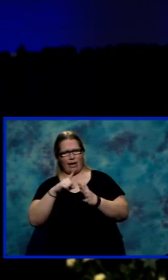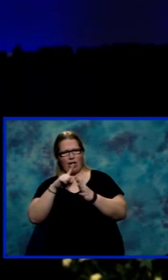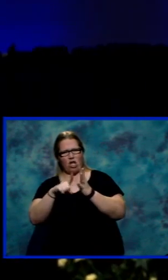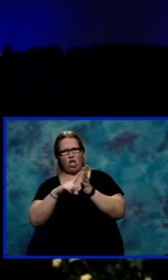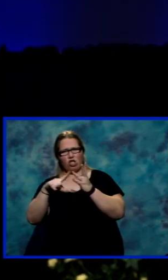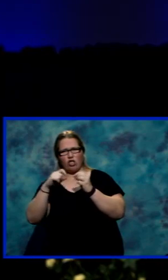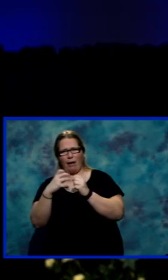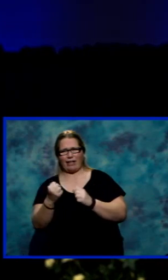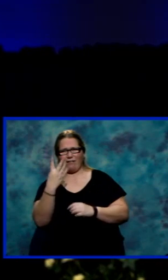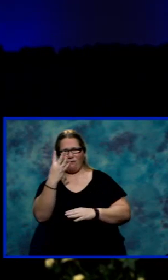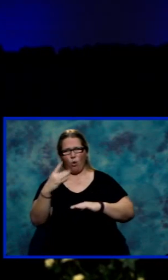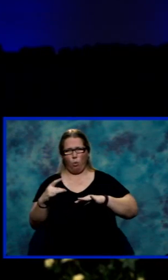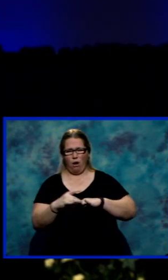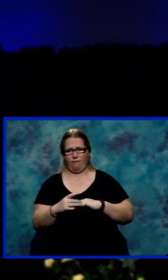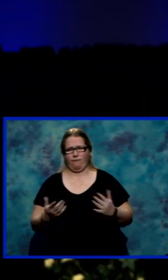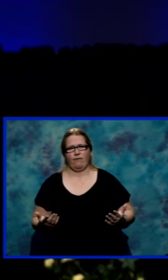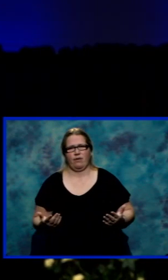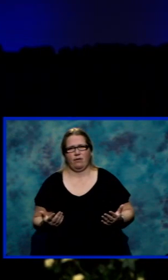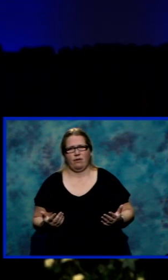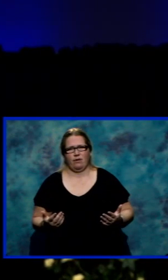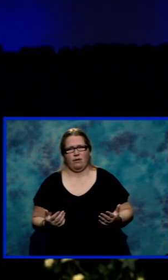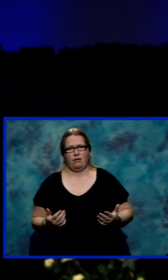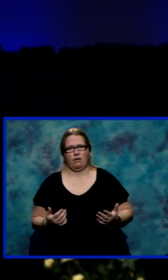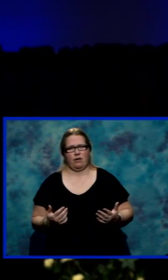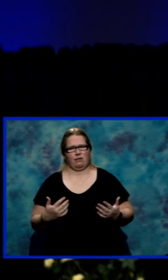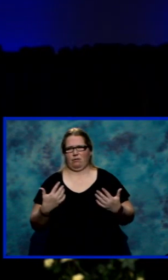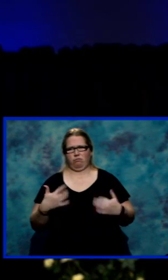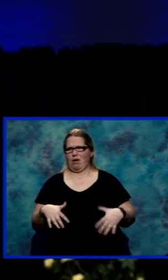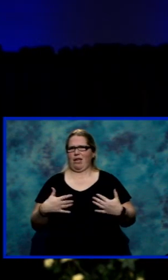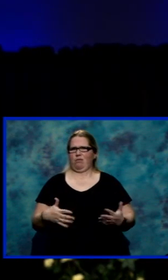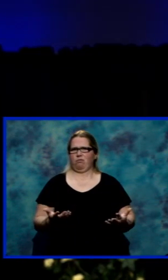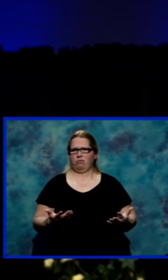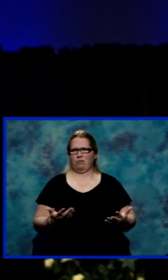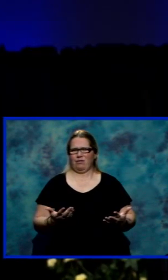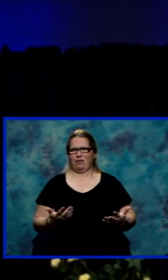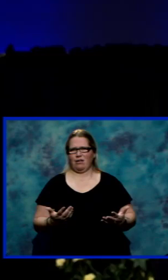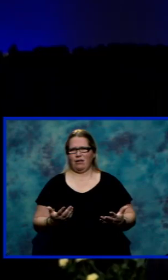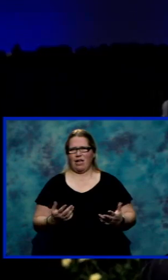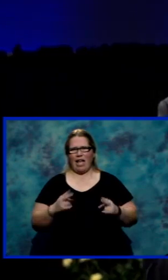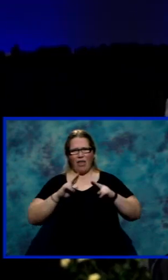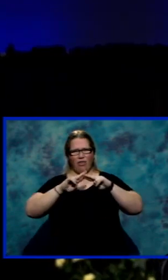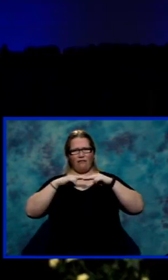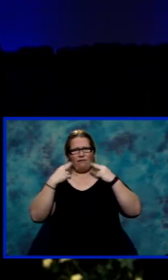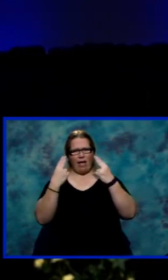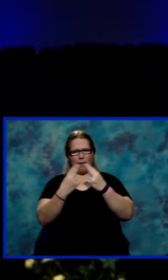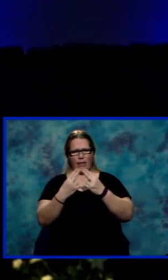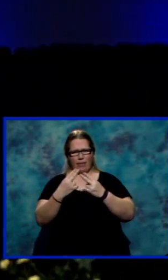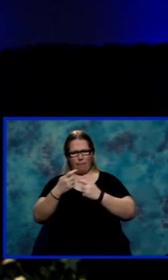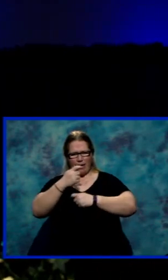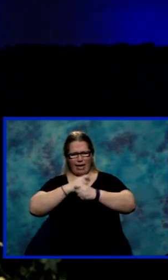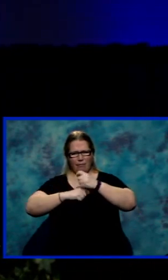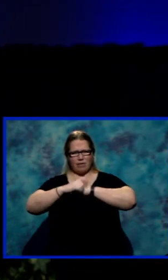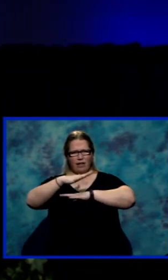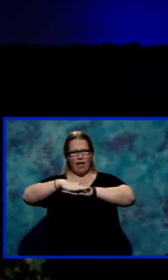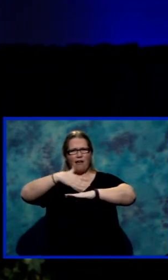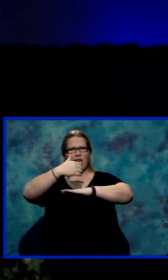with four wives by the end of the day is really quite disturbing. The family that becomes the foundation of the nation